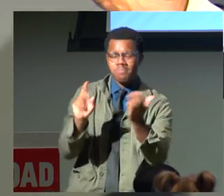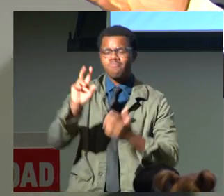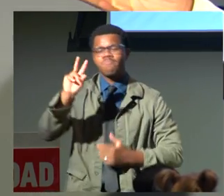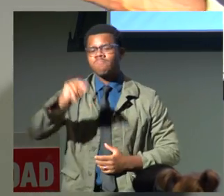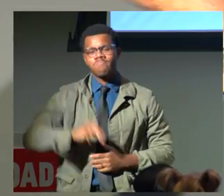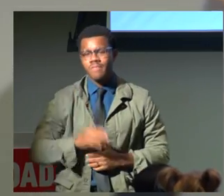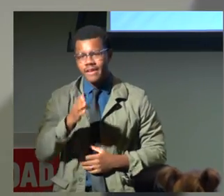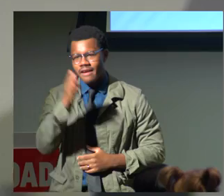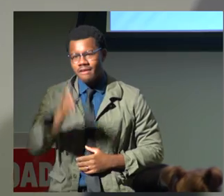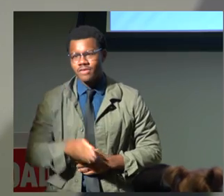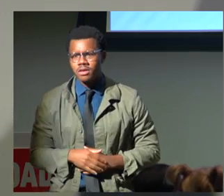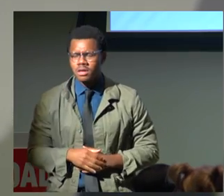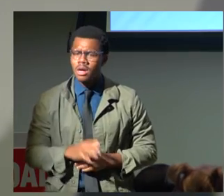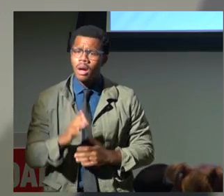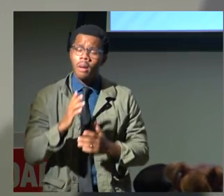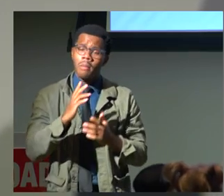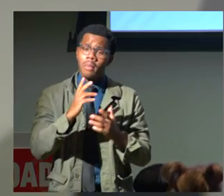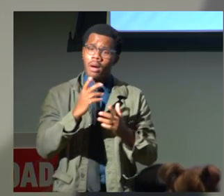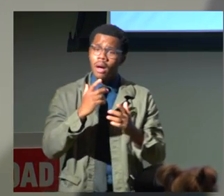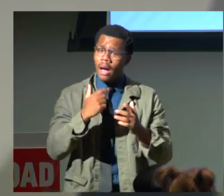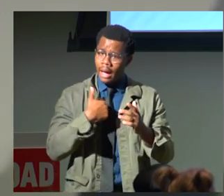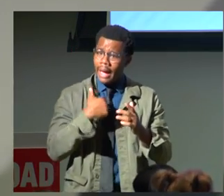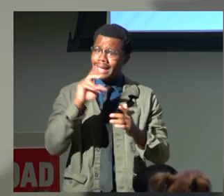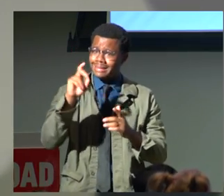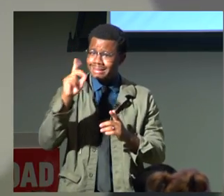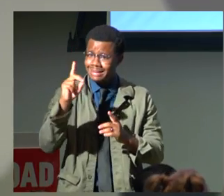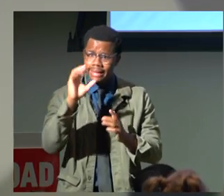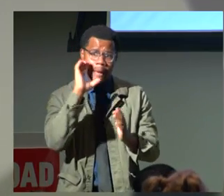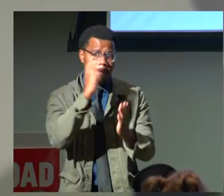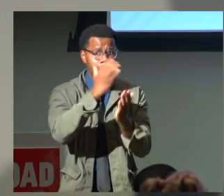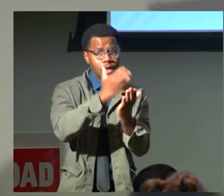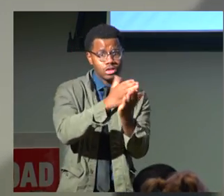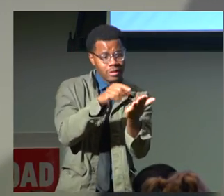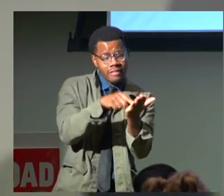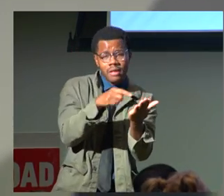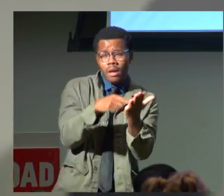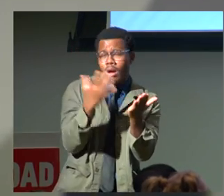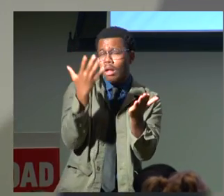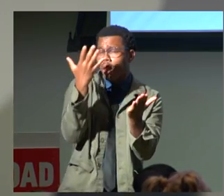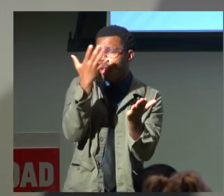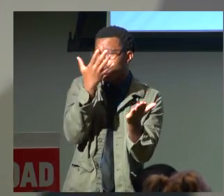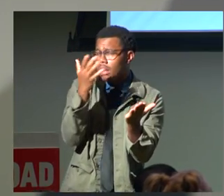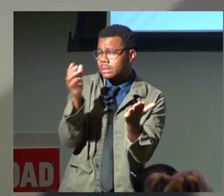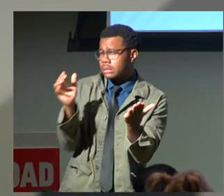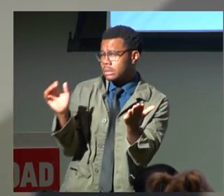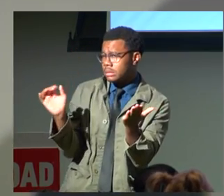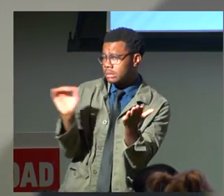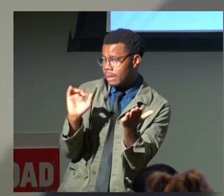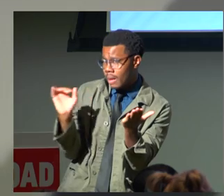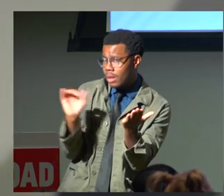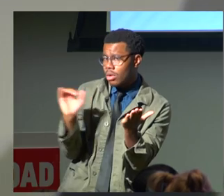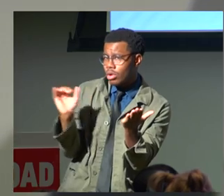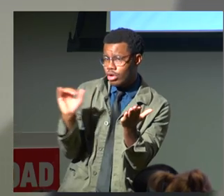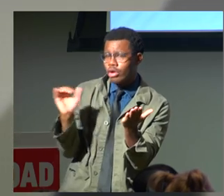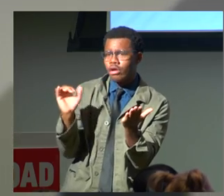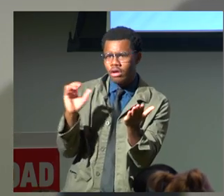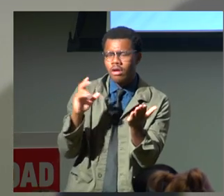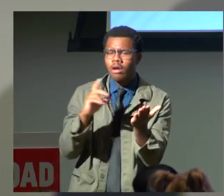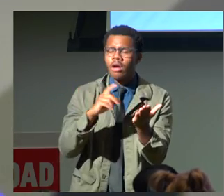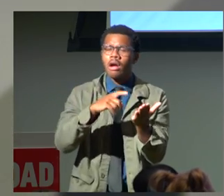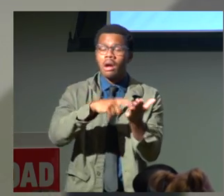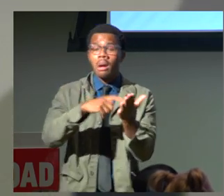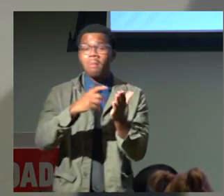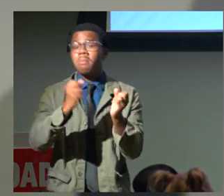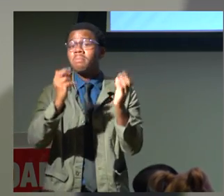at my show with Gagosian in New York. Yes, you did. It's called The Doyen of St. Mark's, and there were a number of people, I mean, even